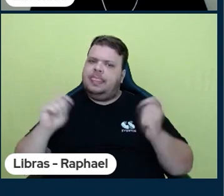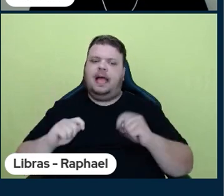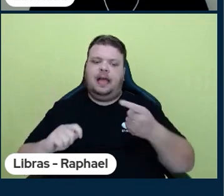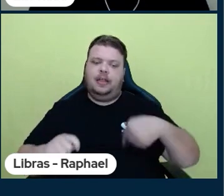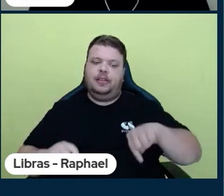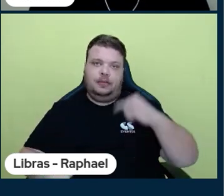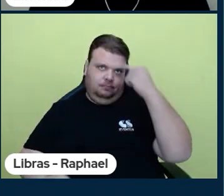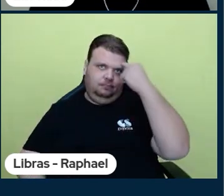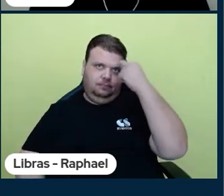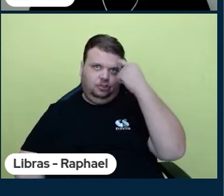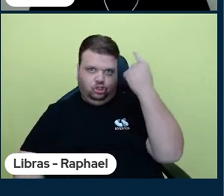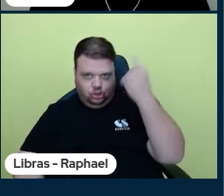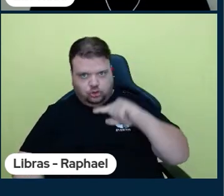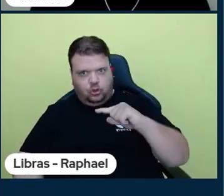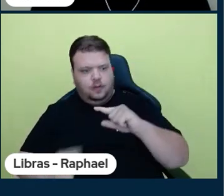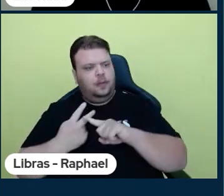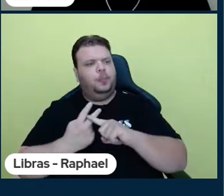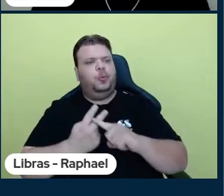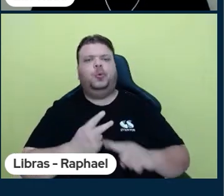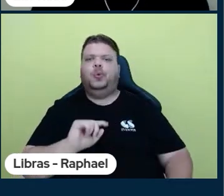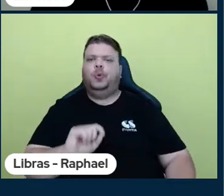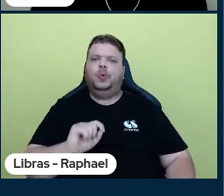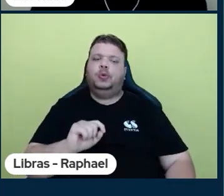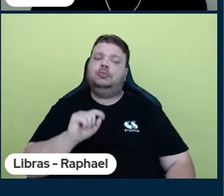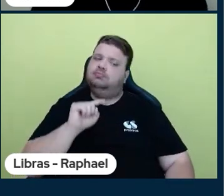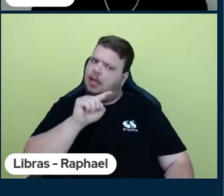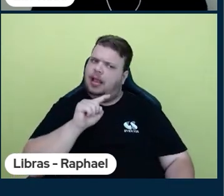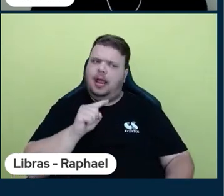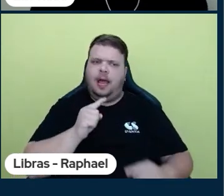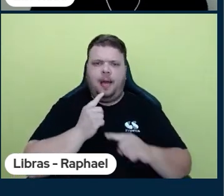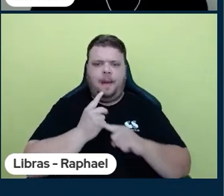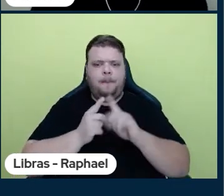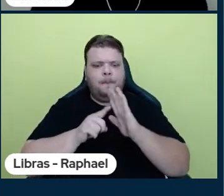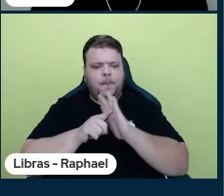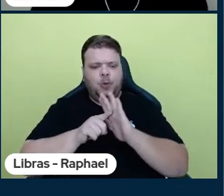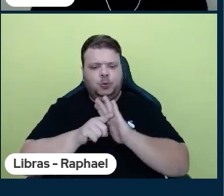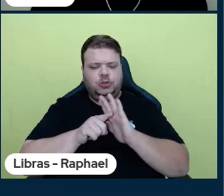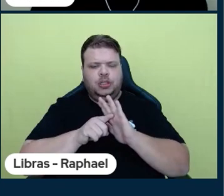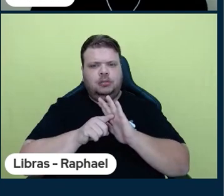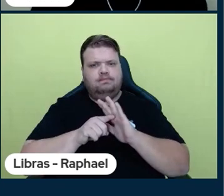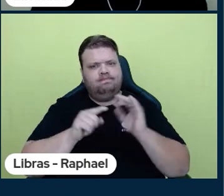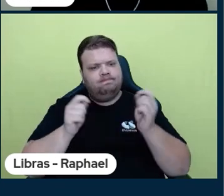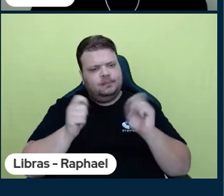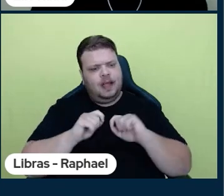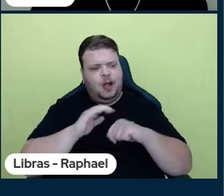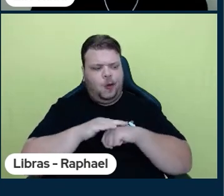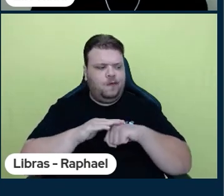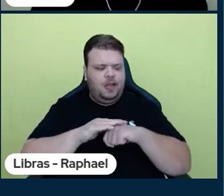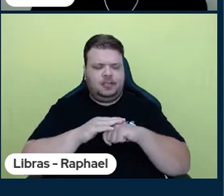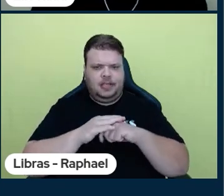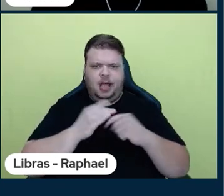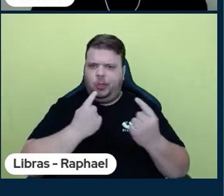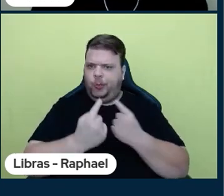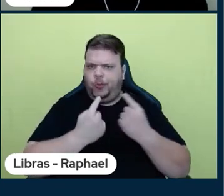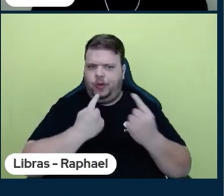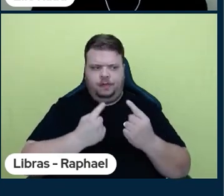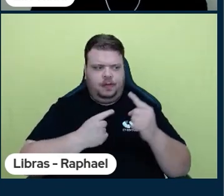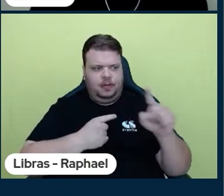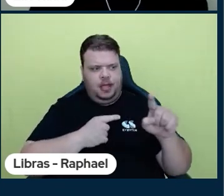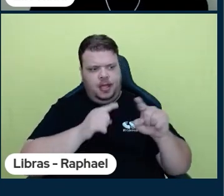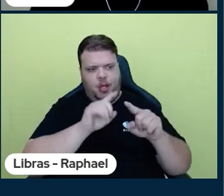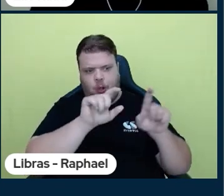machine. We have two visions of conversational AI: the know-it-all versus the relevant and accurate